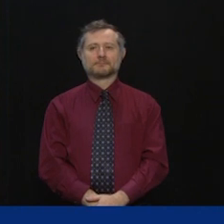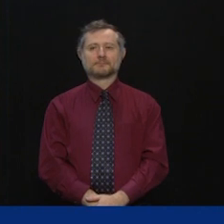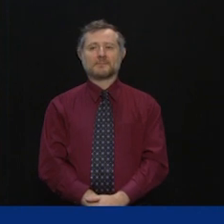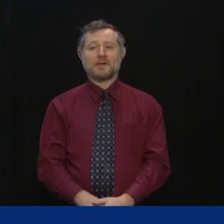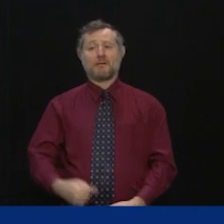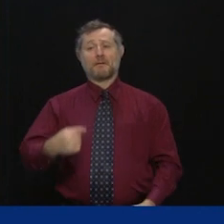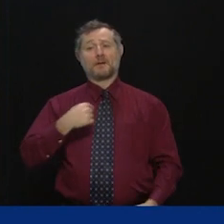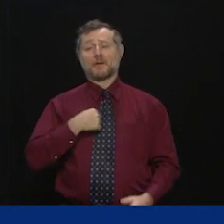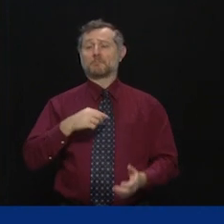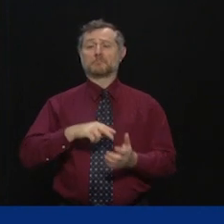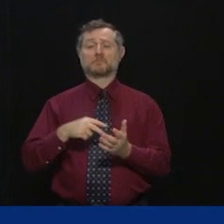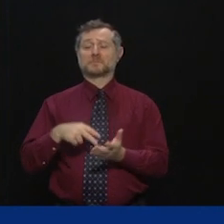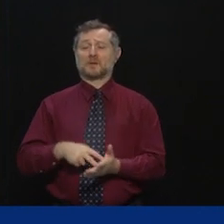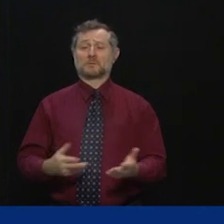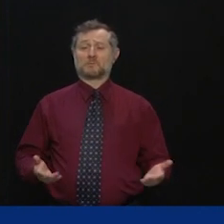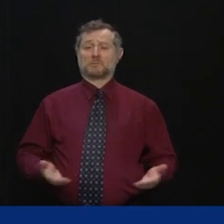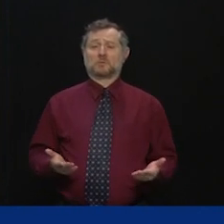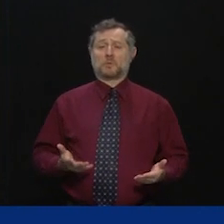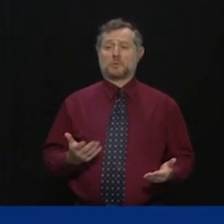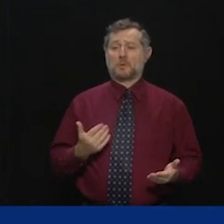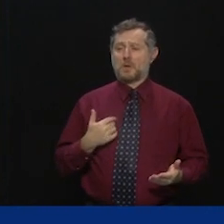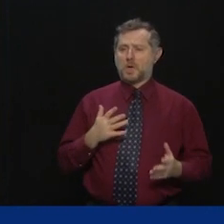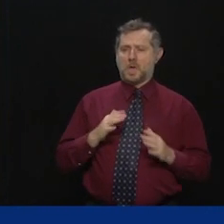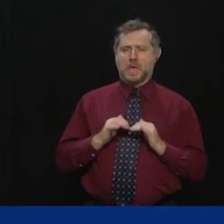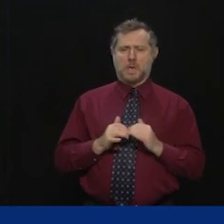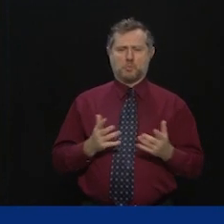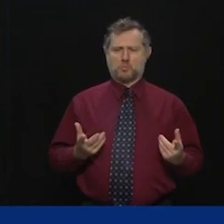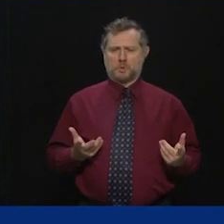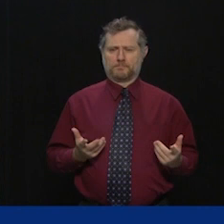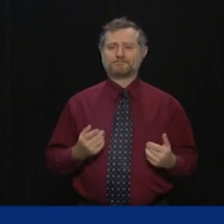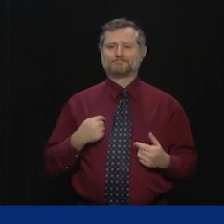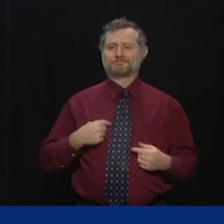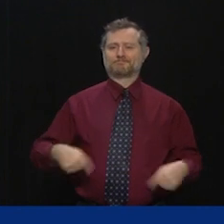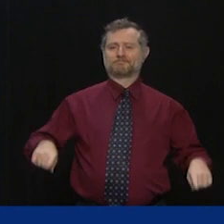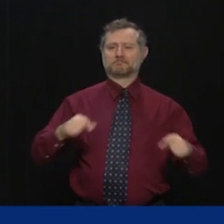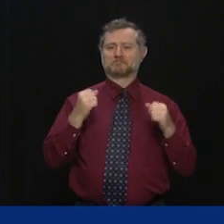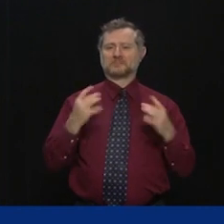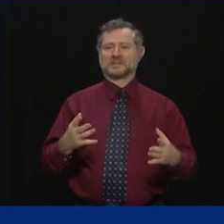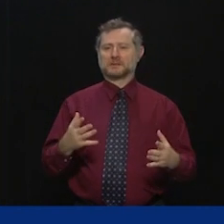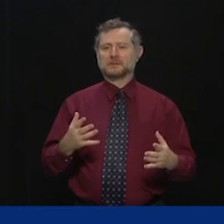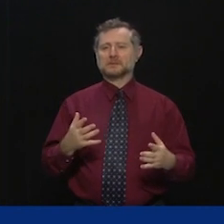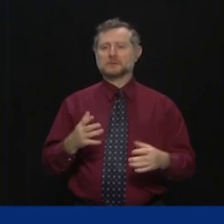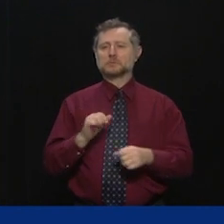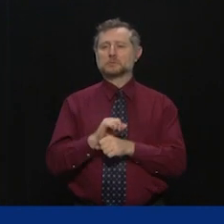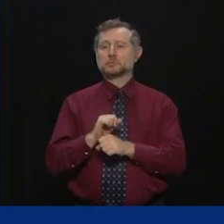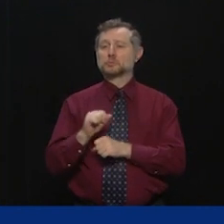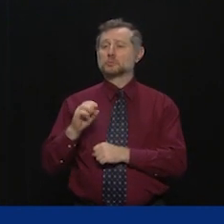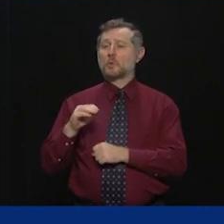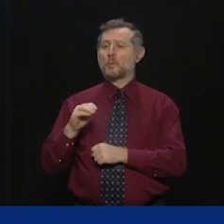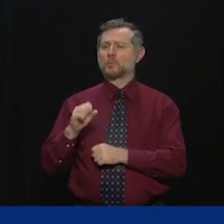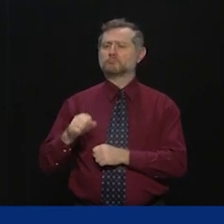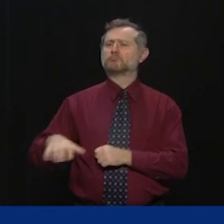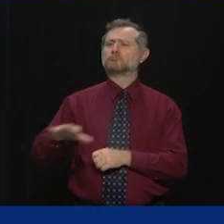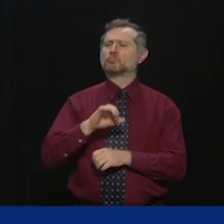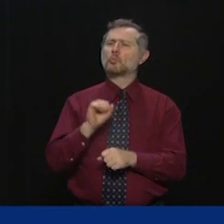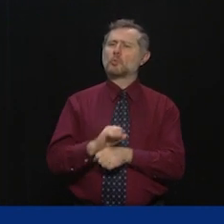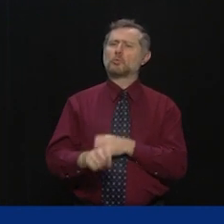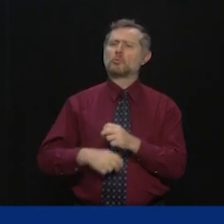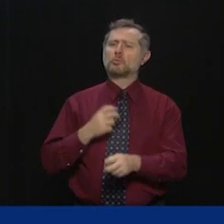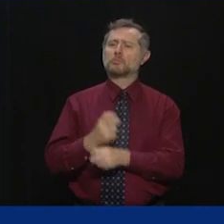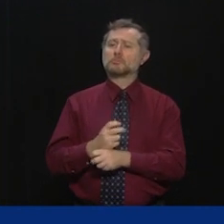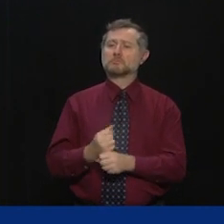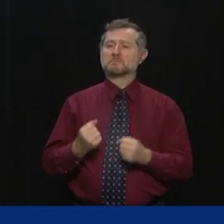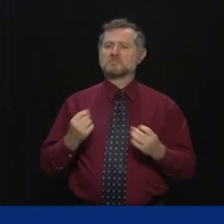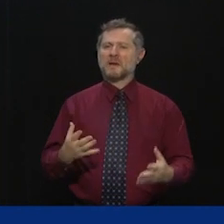standing up here because of the hard work of the people of Somos, hundreds of medical volunteers who never